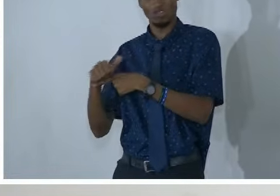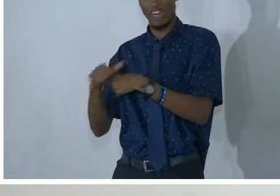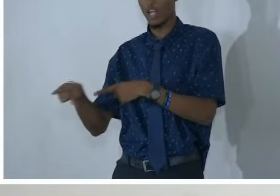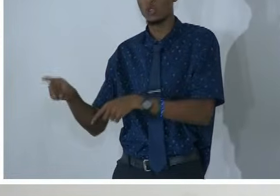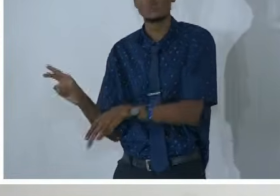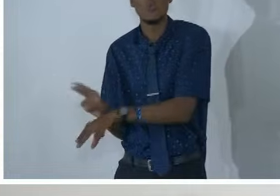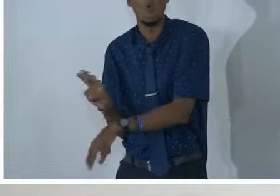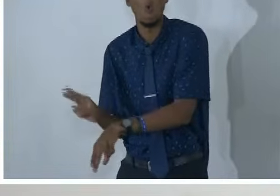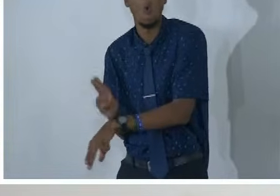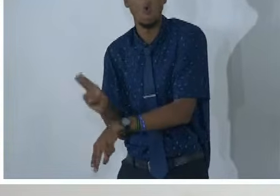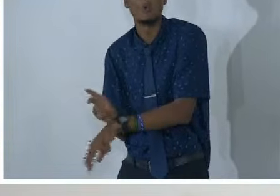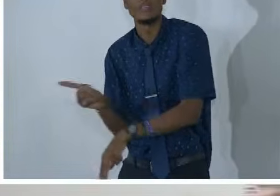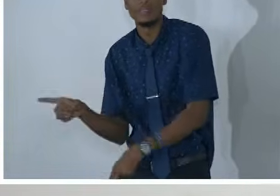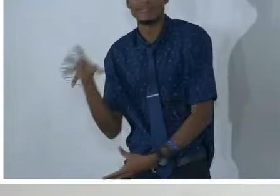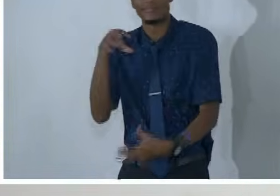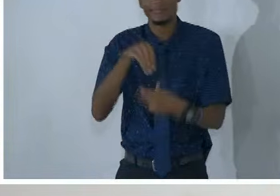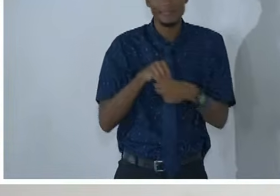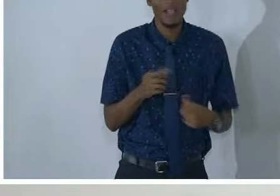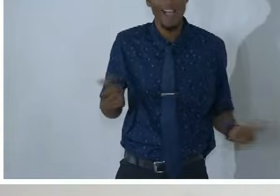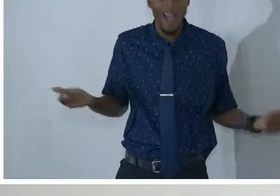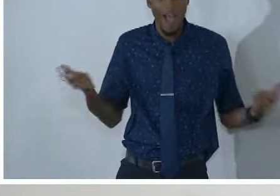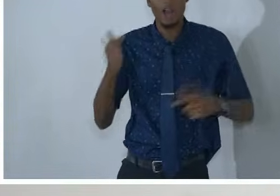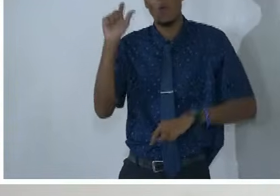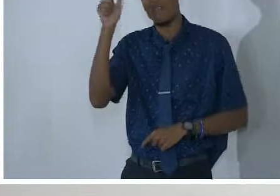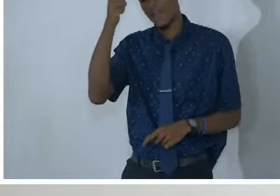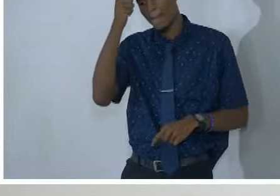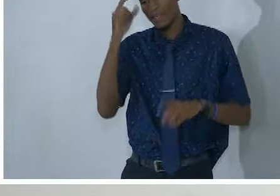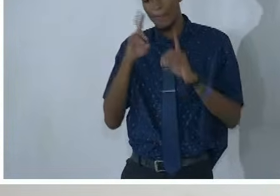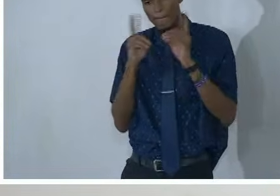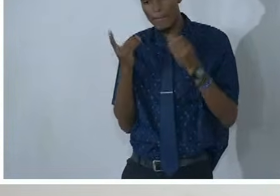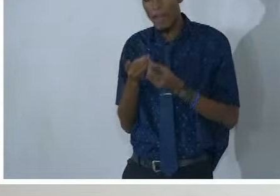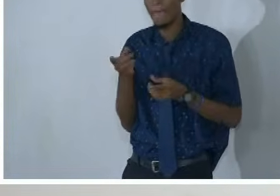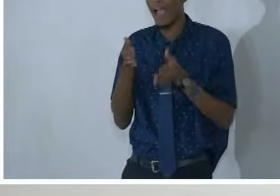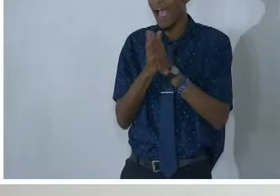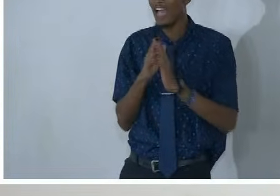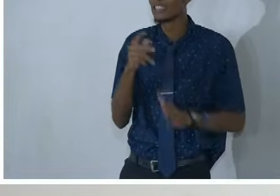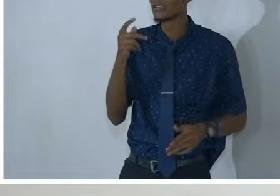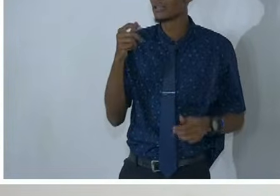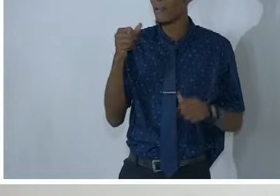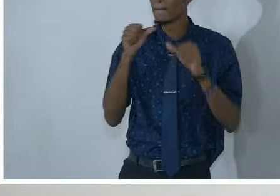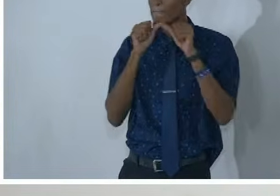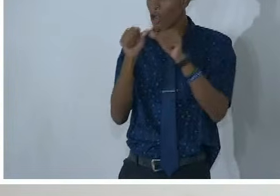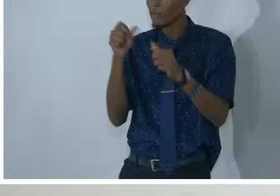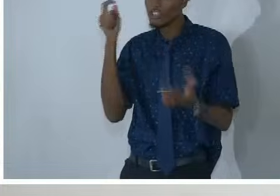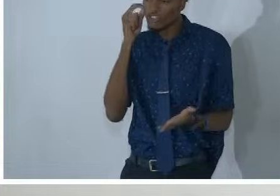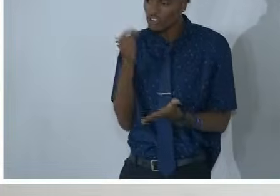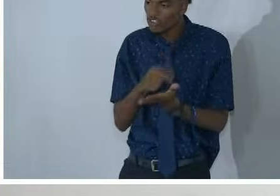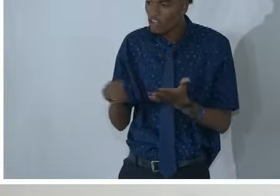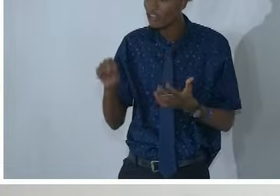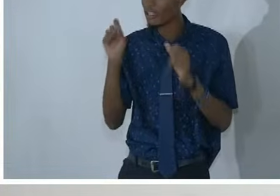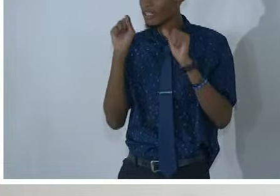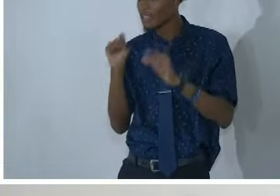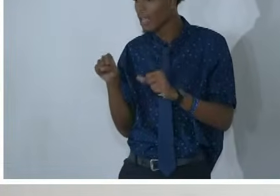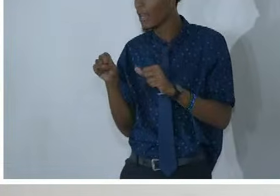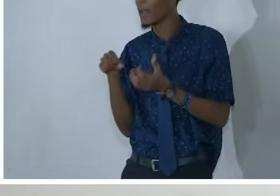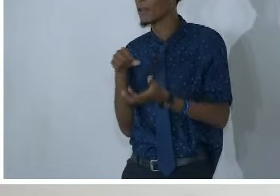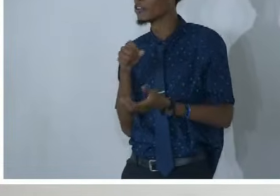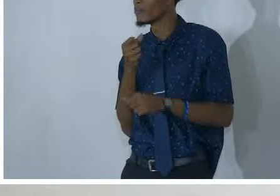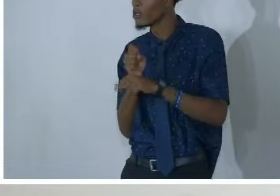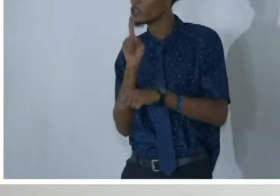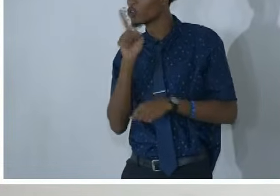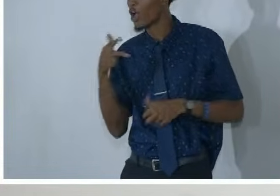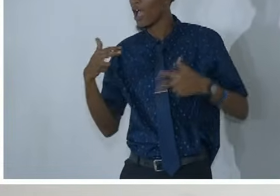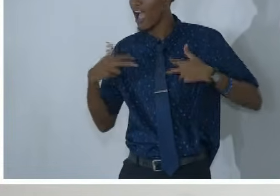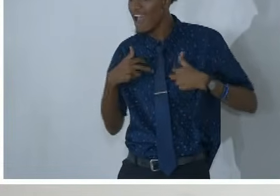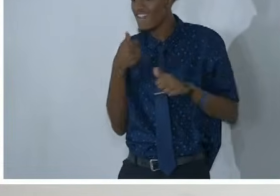utilized in all the government departments. I will be asking the permanent secretaries to really pay so that every department have some